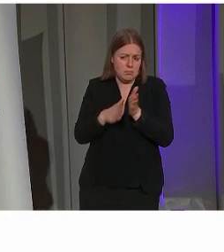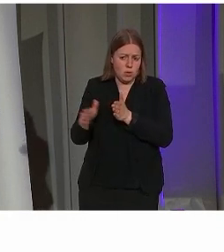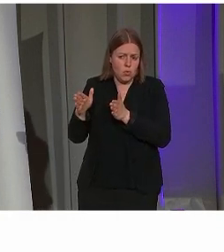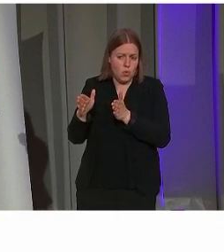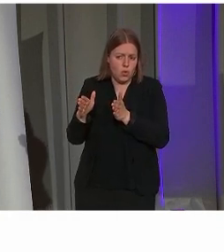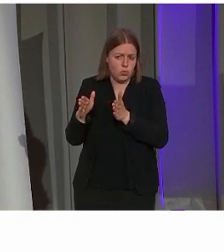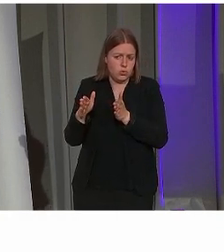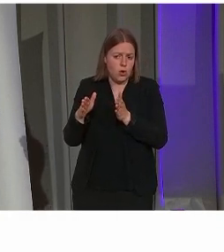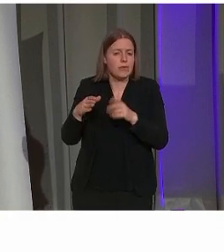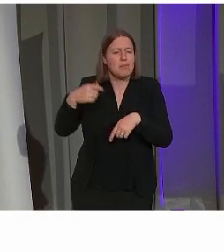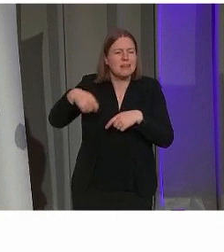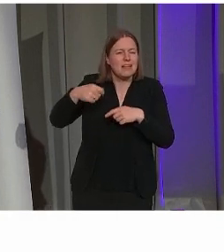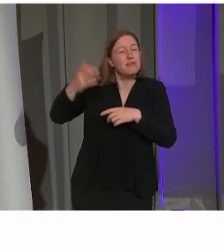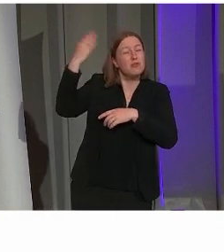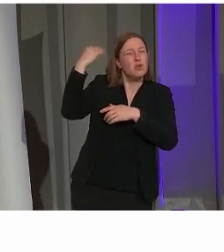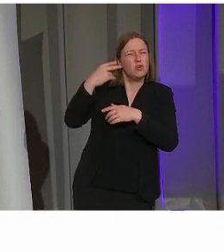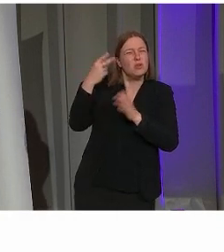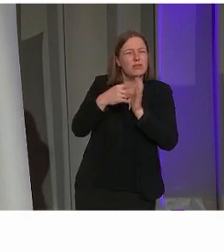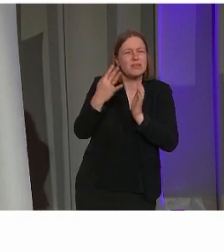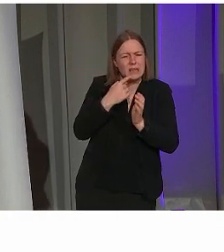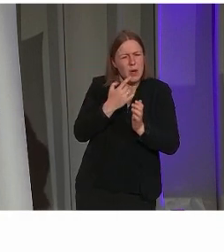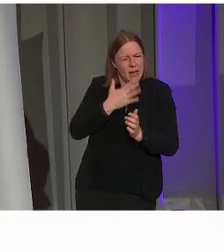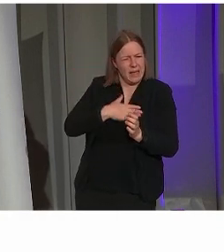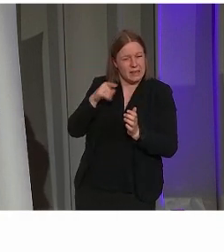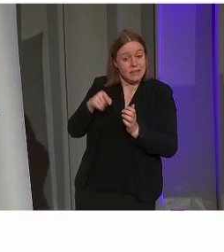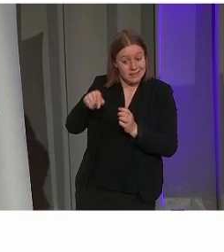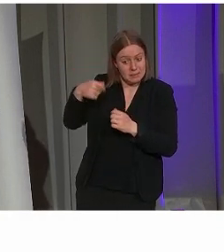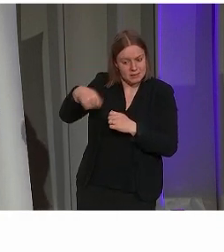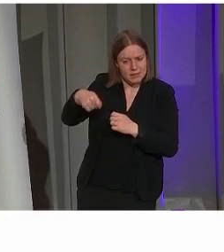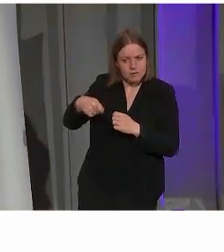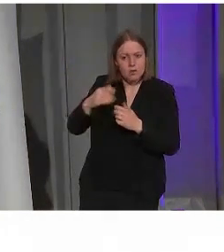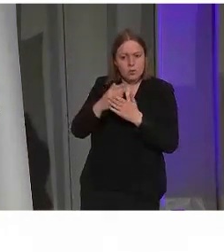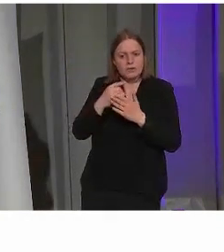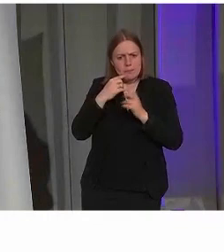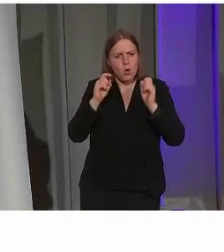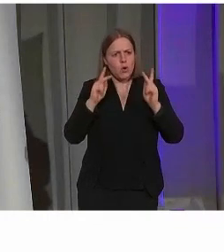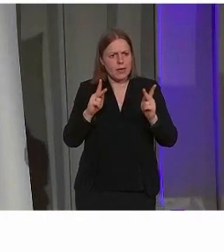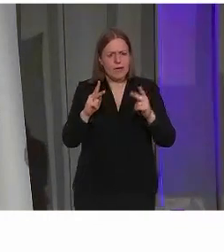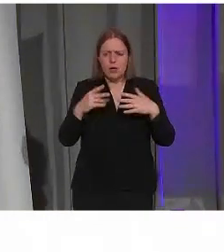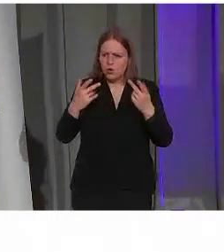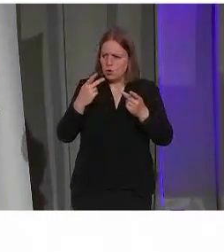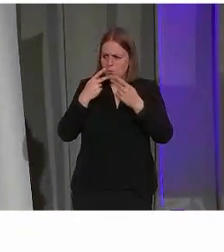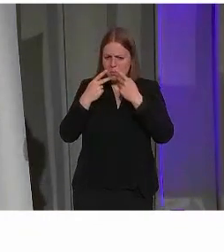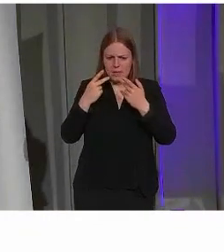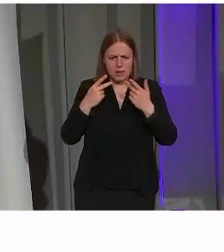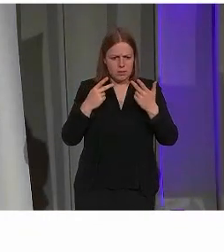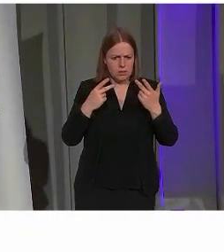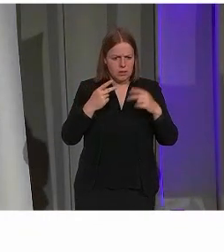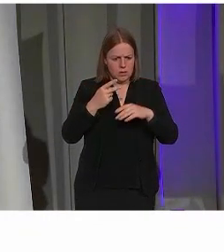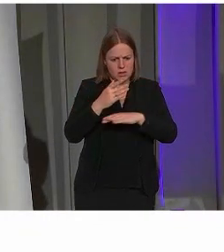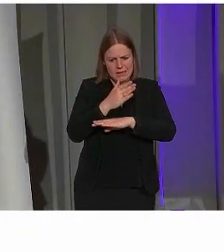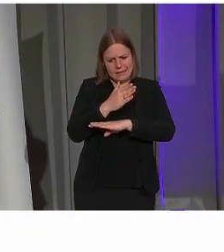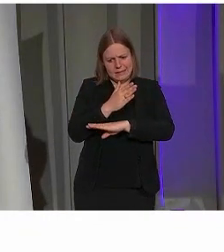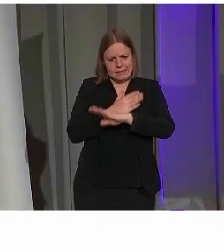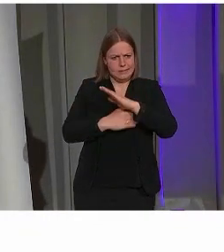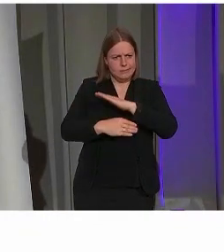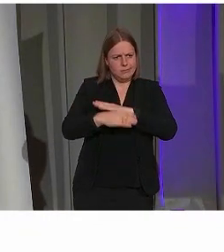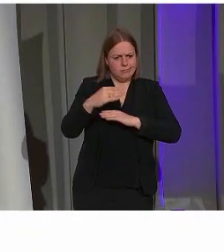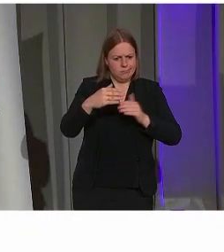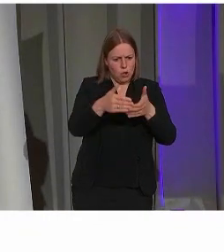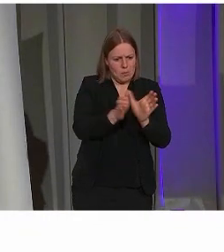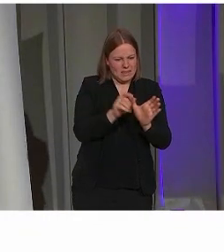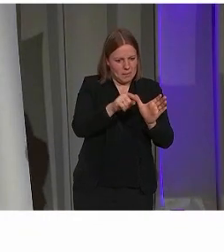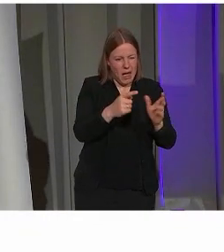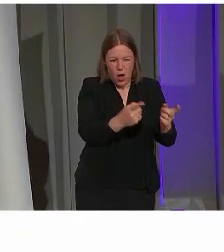initiated this work, invited representatives and advocates of the disability and inclusion community to